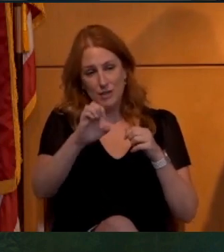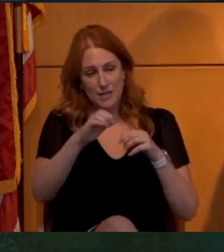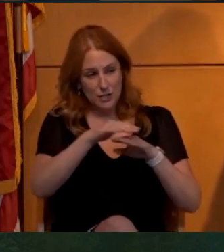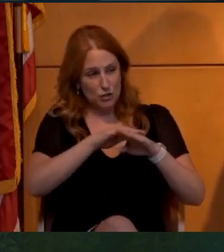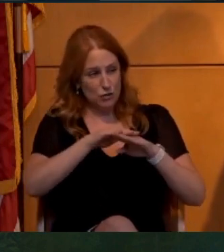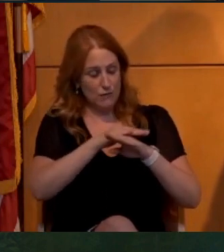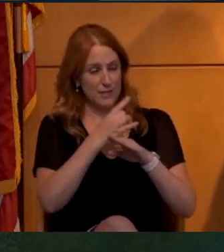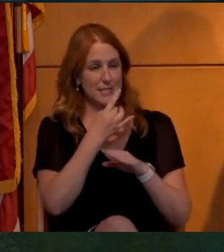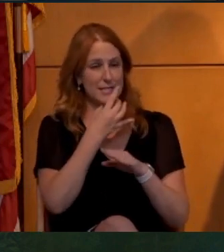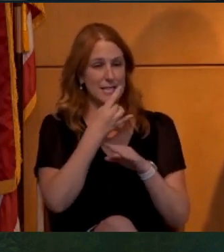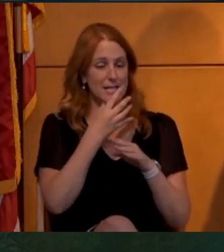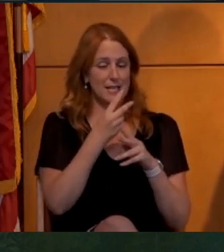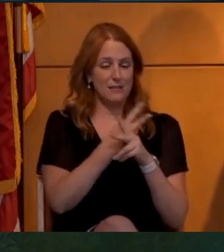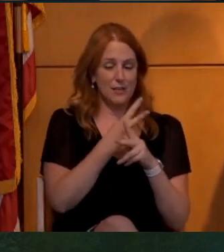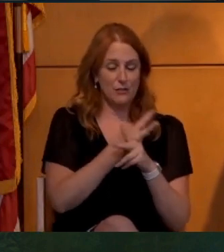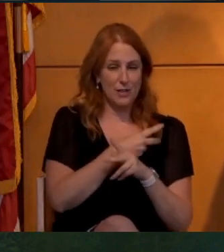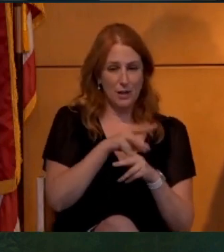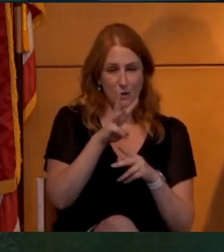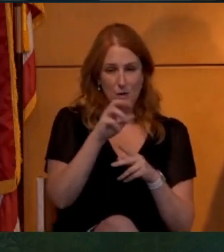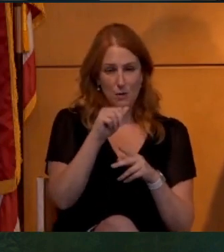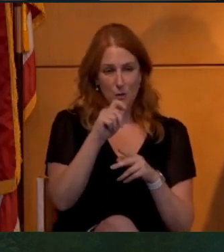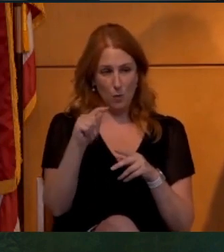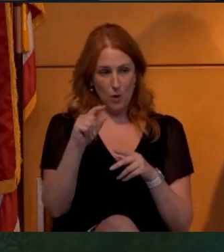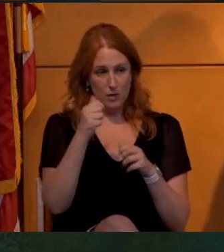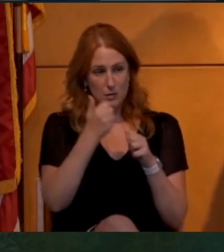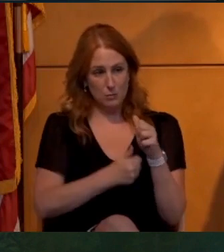irradiance plots of watts per square meter.